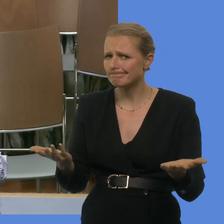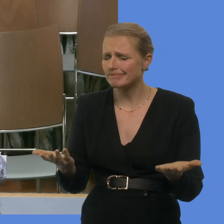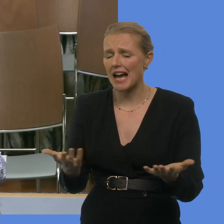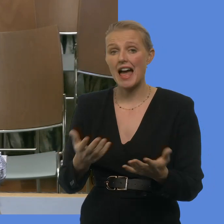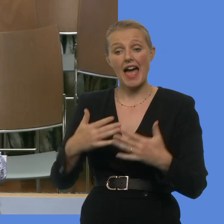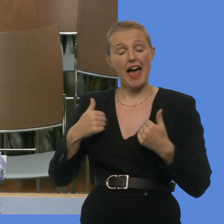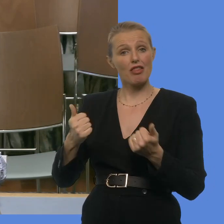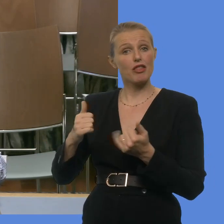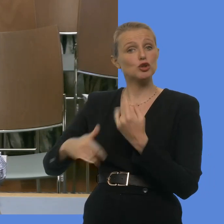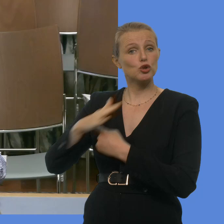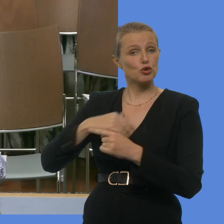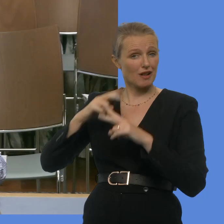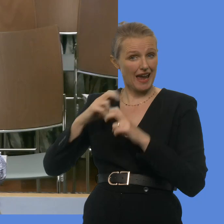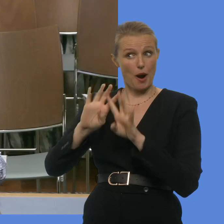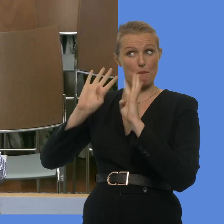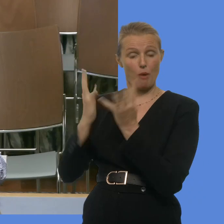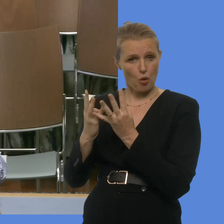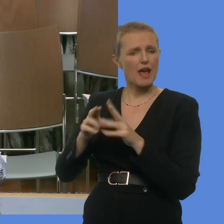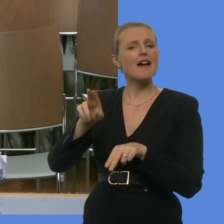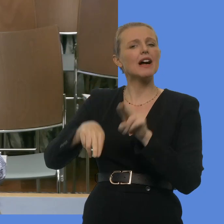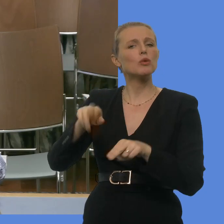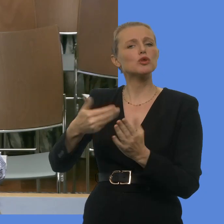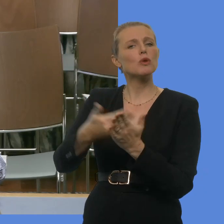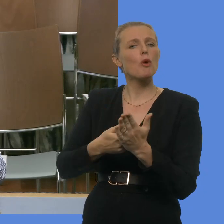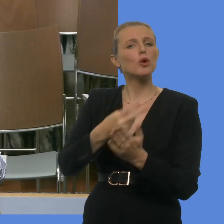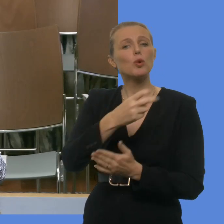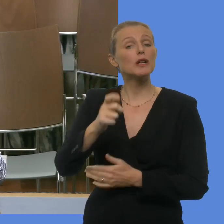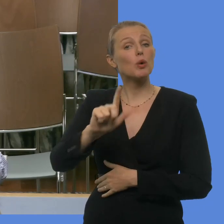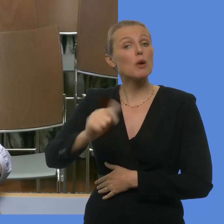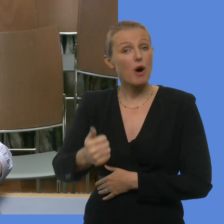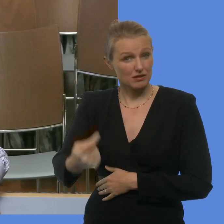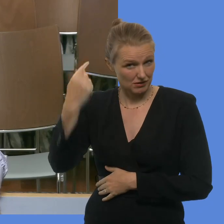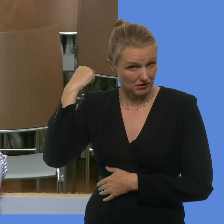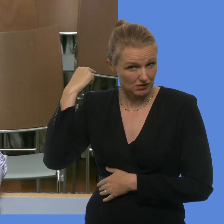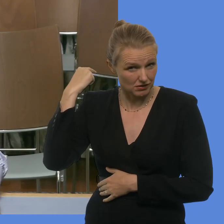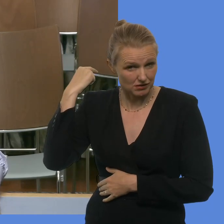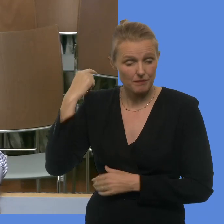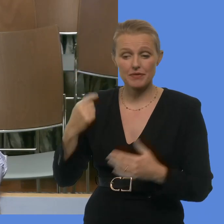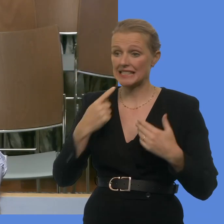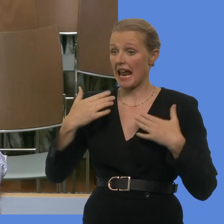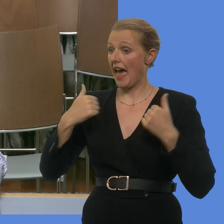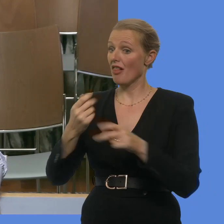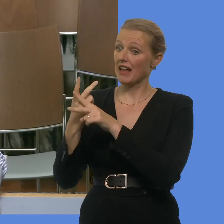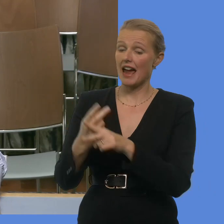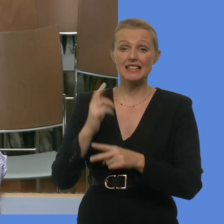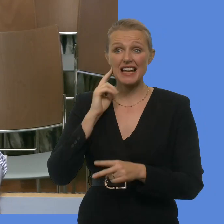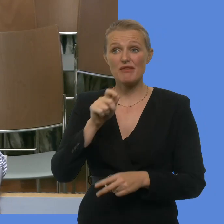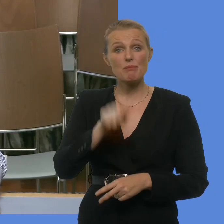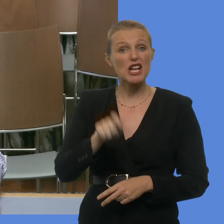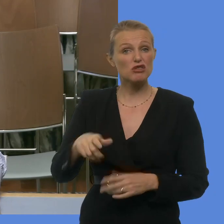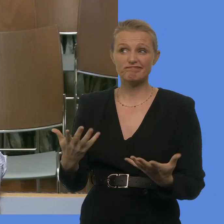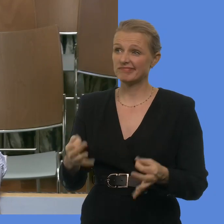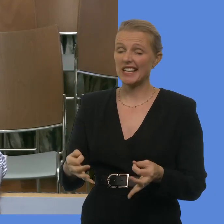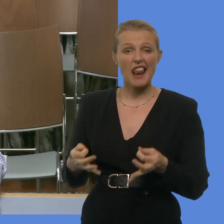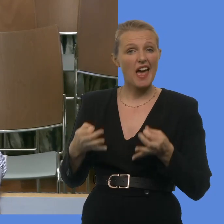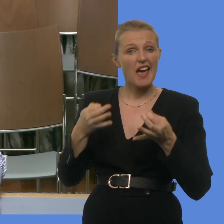a Health and Social Care Board evaluation report that was published in 2021, in healthcare, deaf patients can experience delays